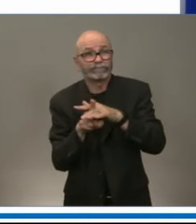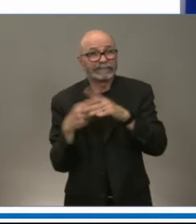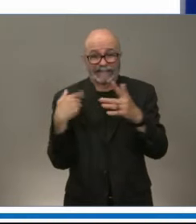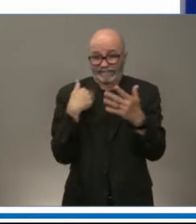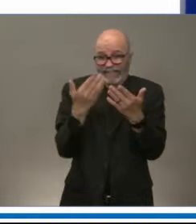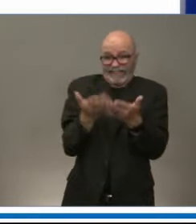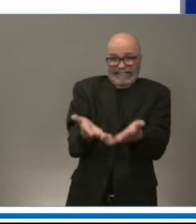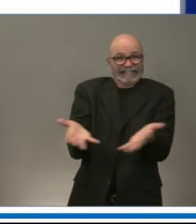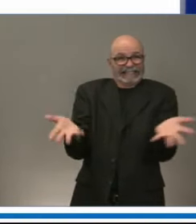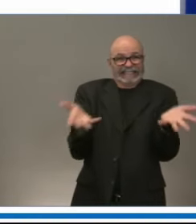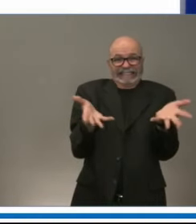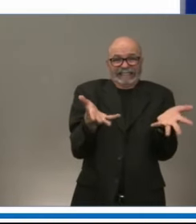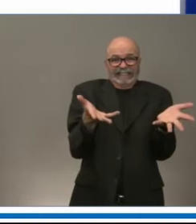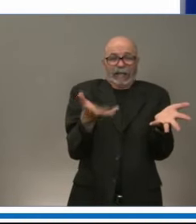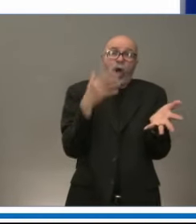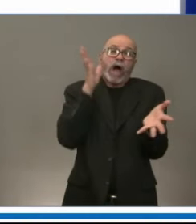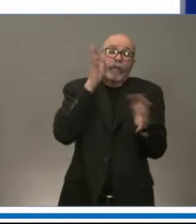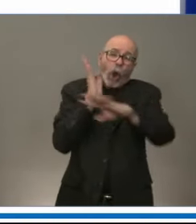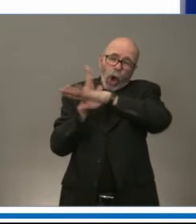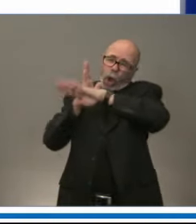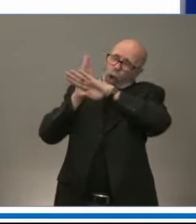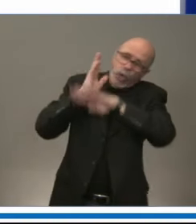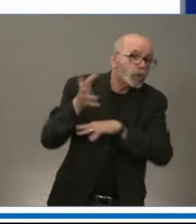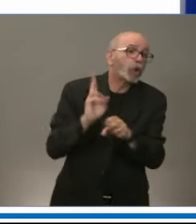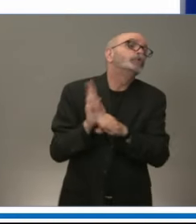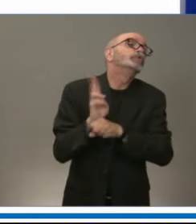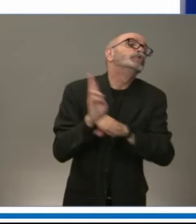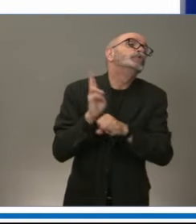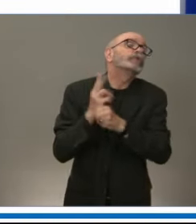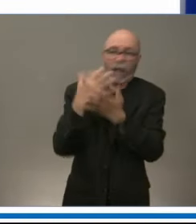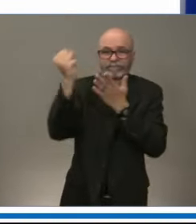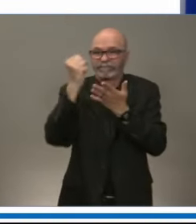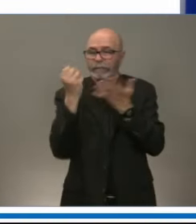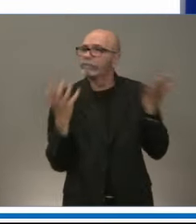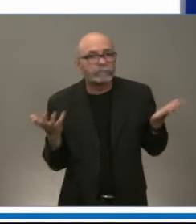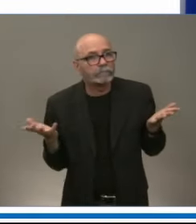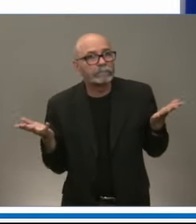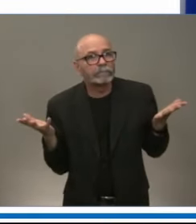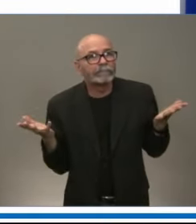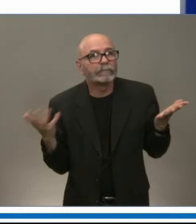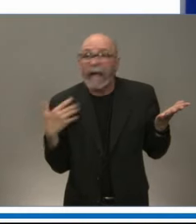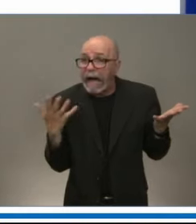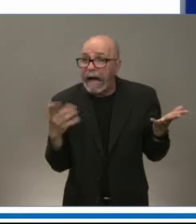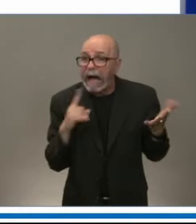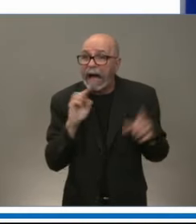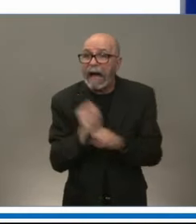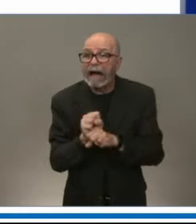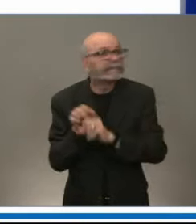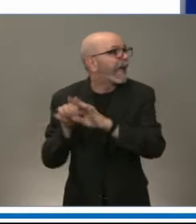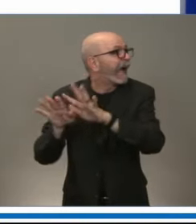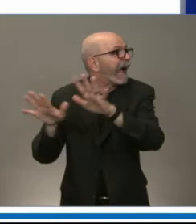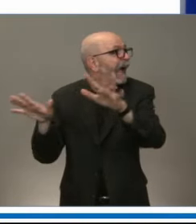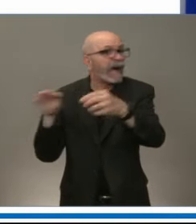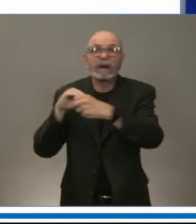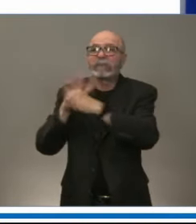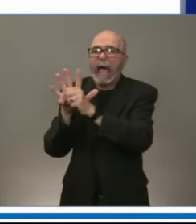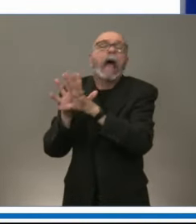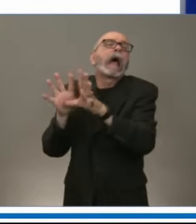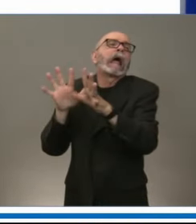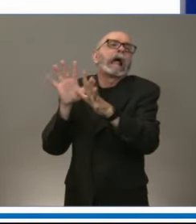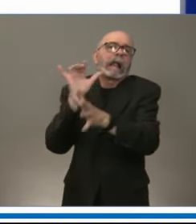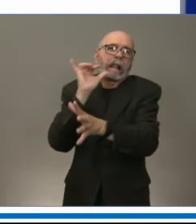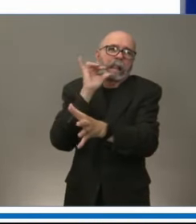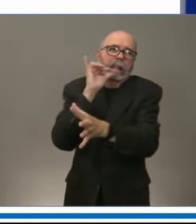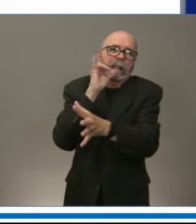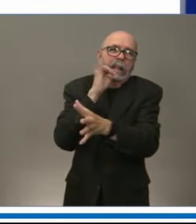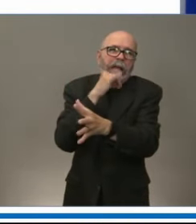now, when we're at the front end of this virus, we could potentially end up like other Canadian provinces at 5 days